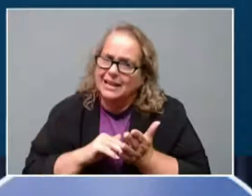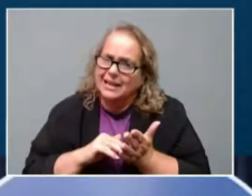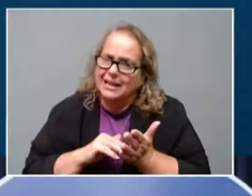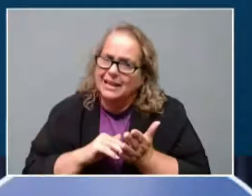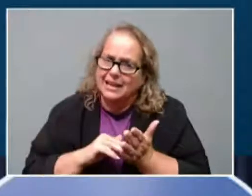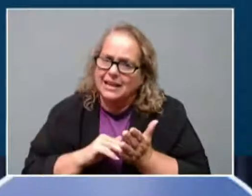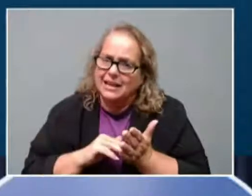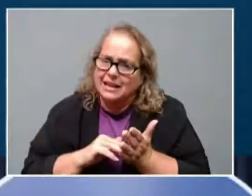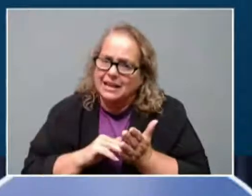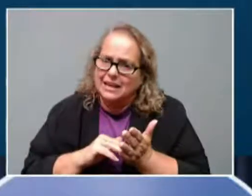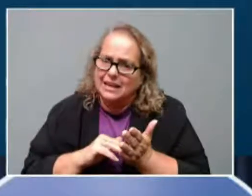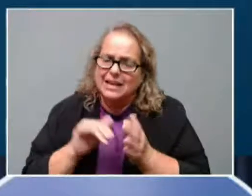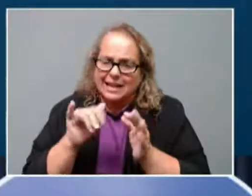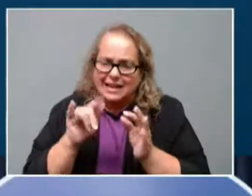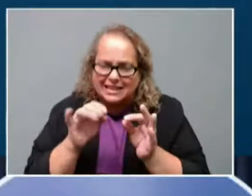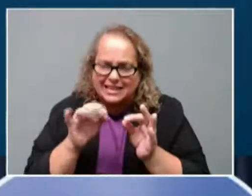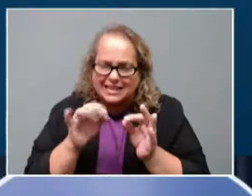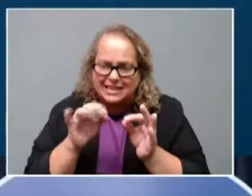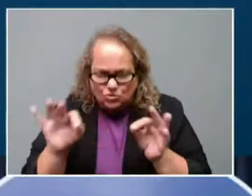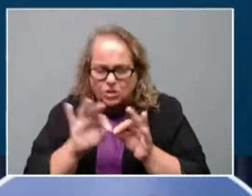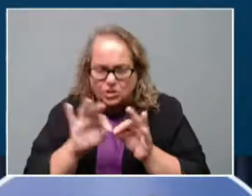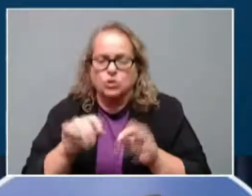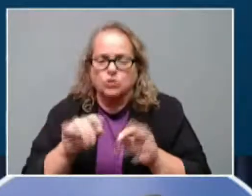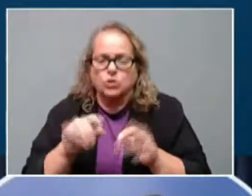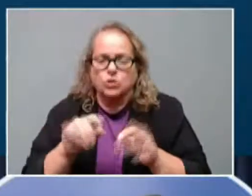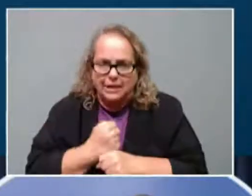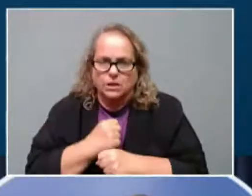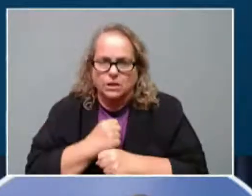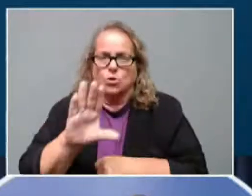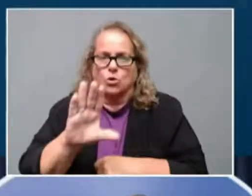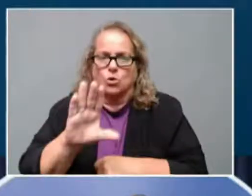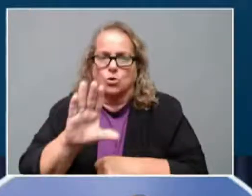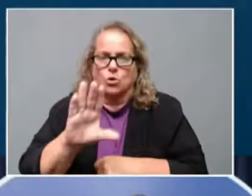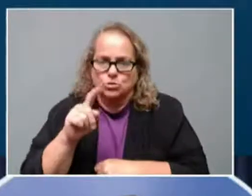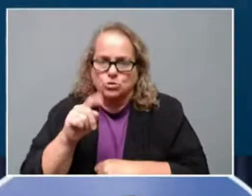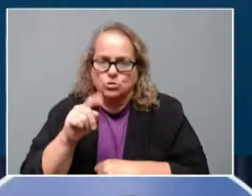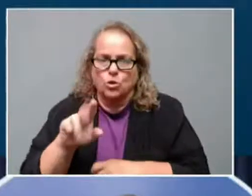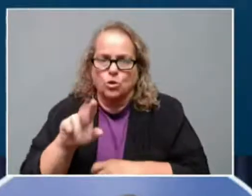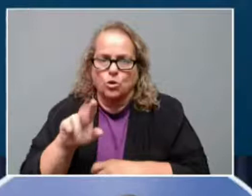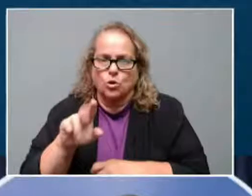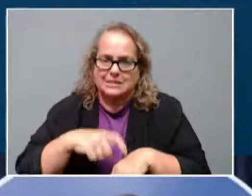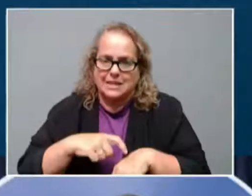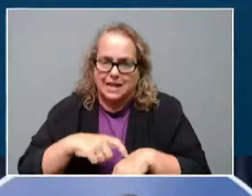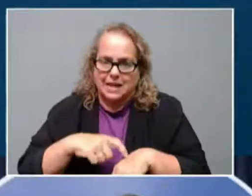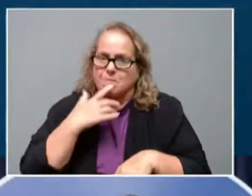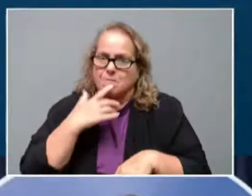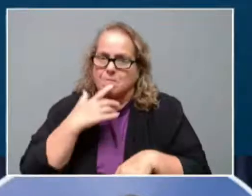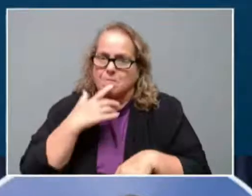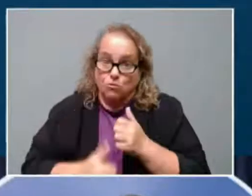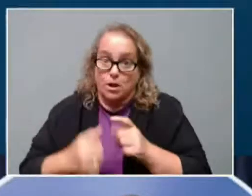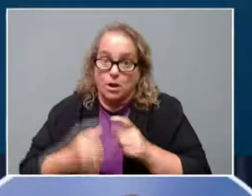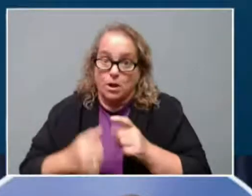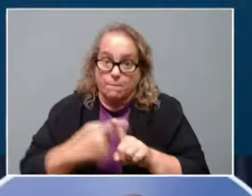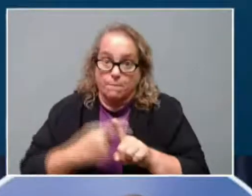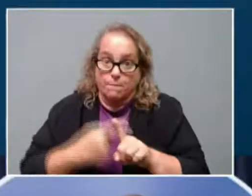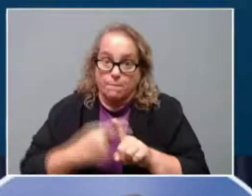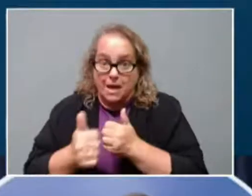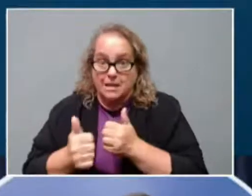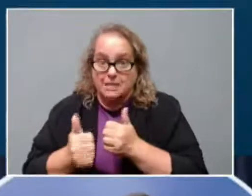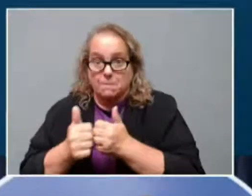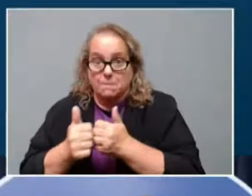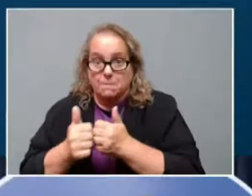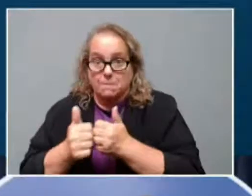is critical that everybody get out there and get that booster, because every month that's going by, we are seeing